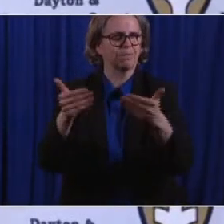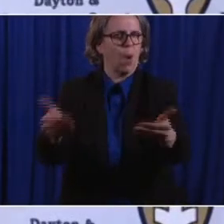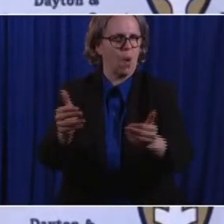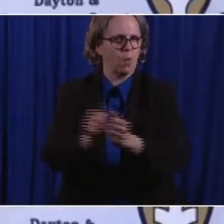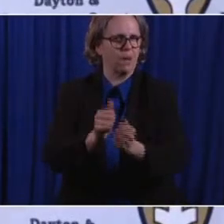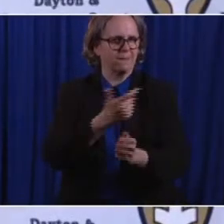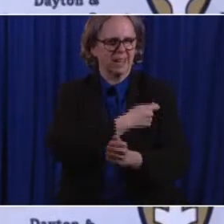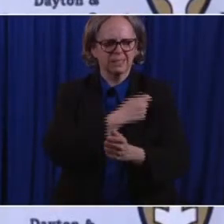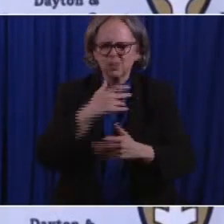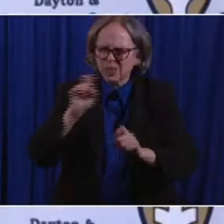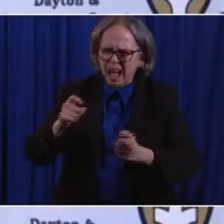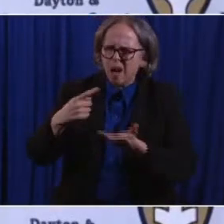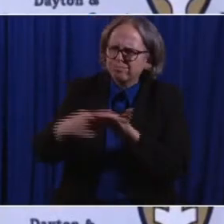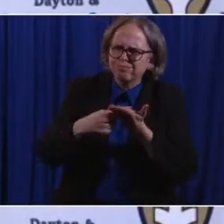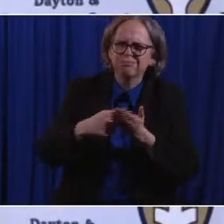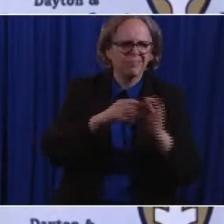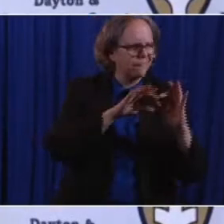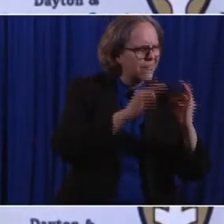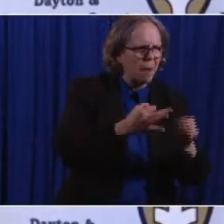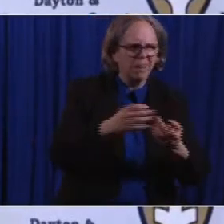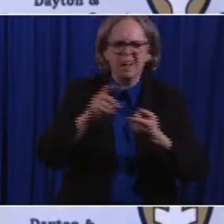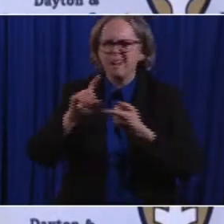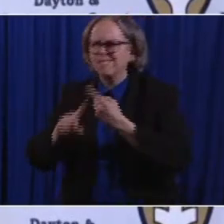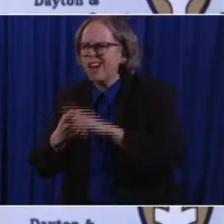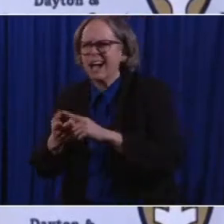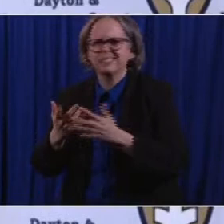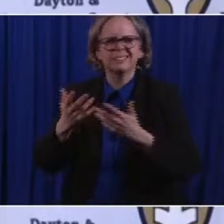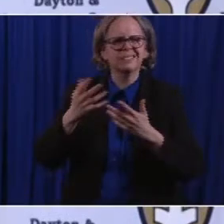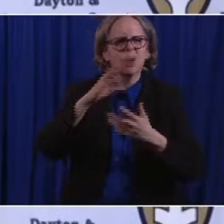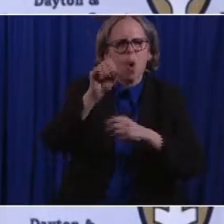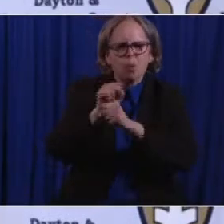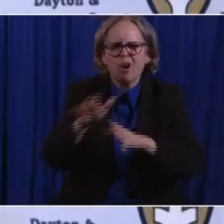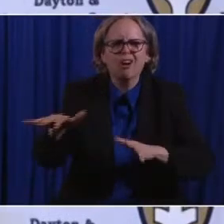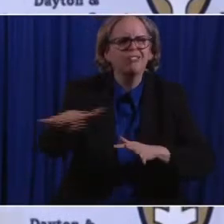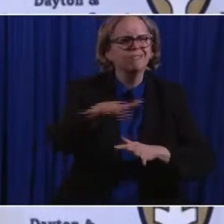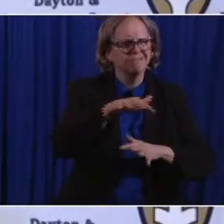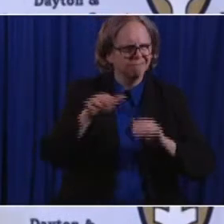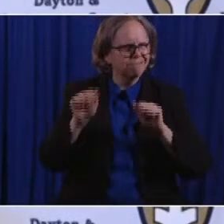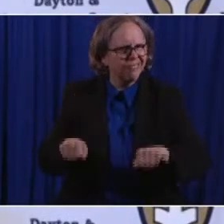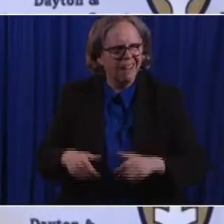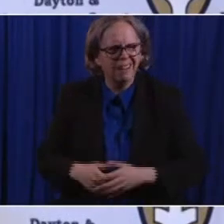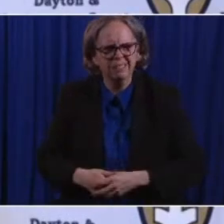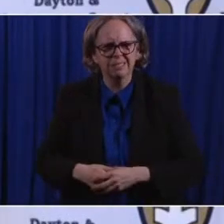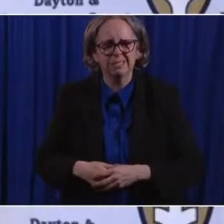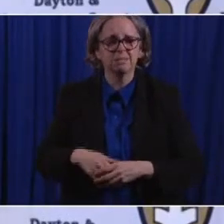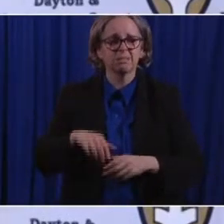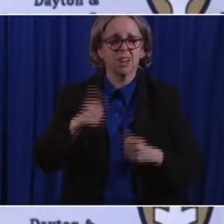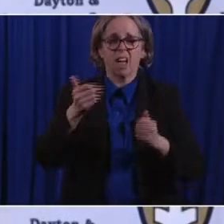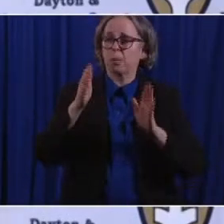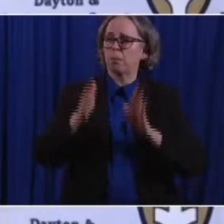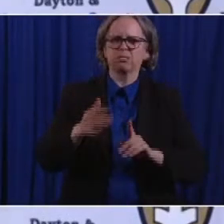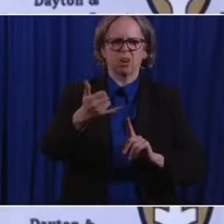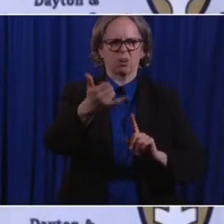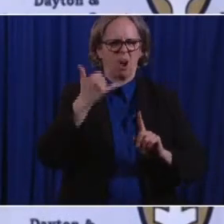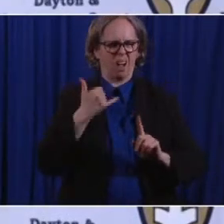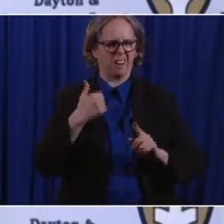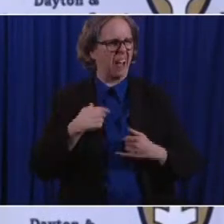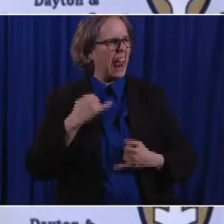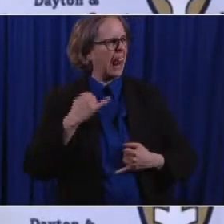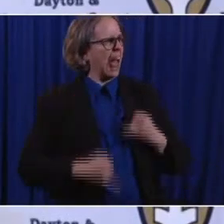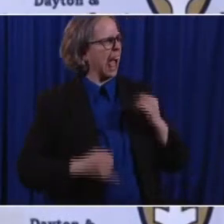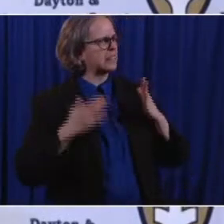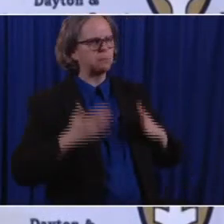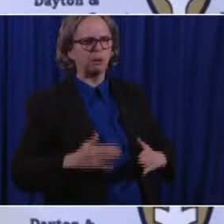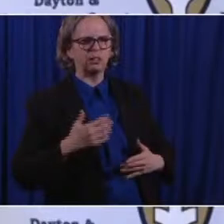persuade his family. We've had other people, another person that we talked to said, I'm the last one in my family. I was the